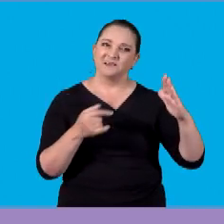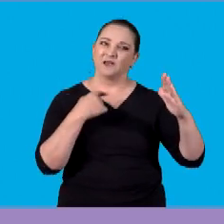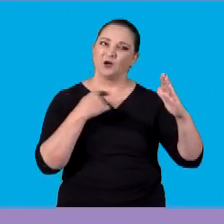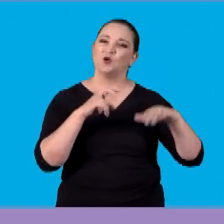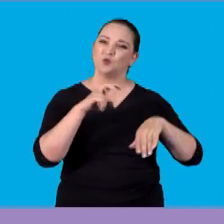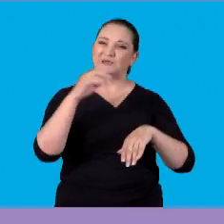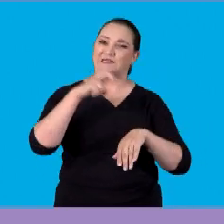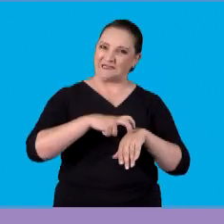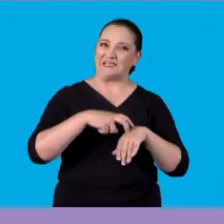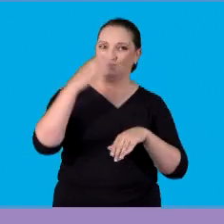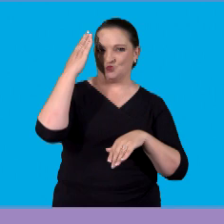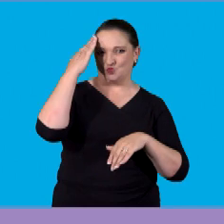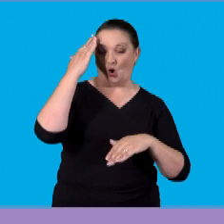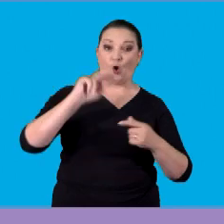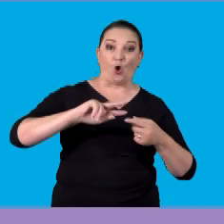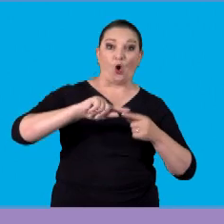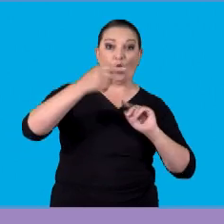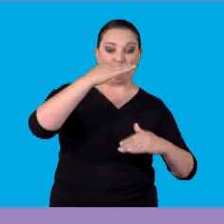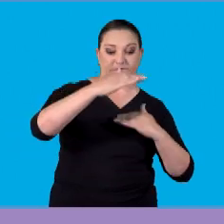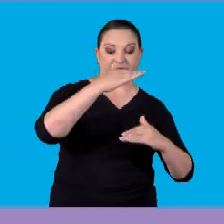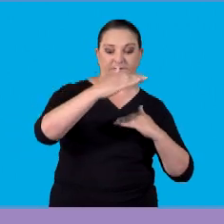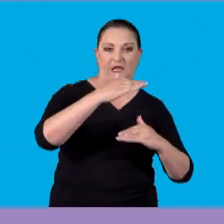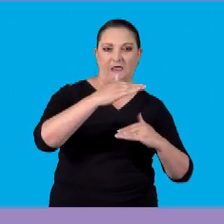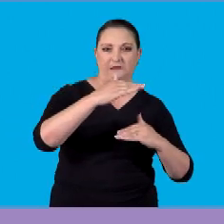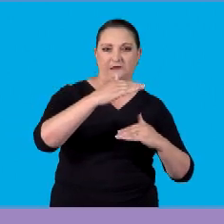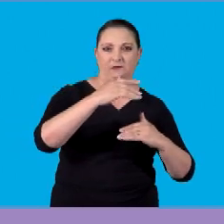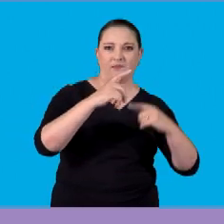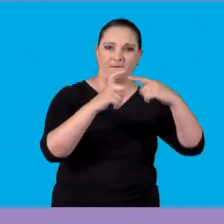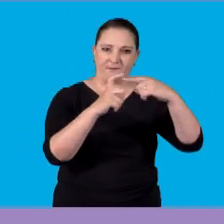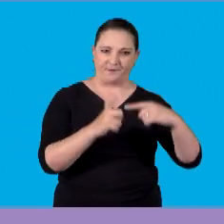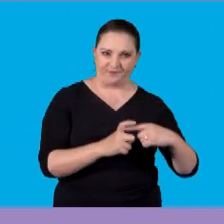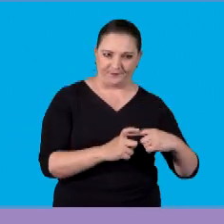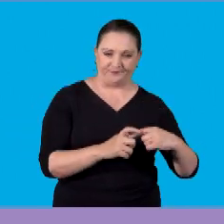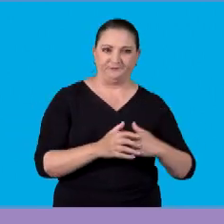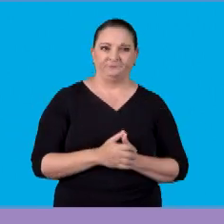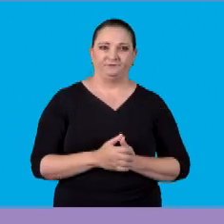two opposite sides that are parallel. Now, we have been given